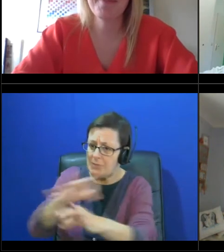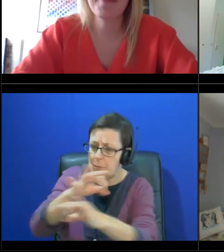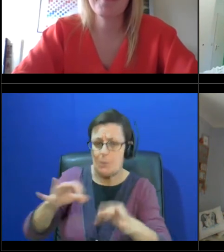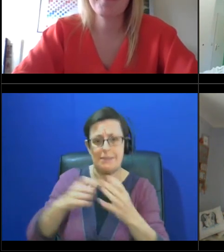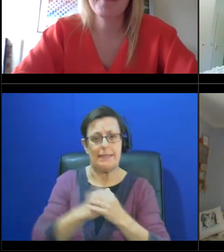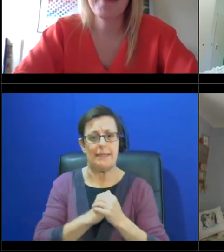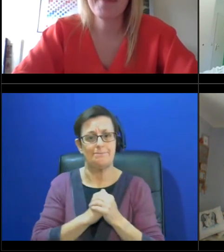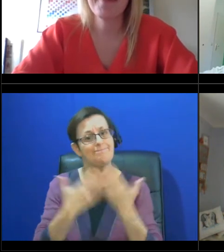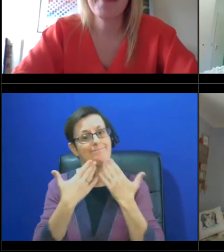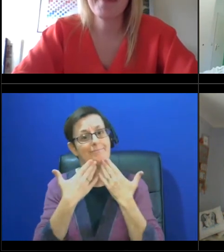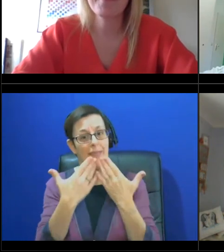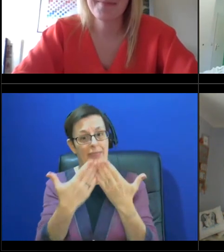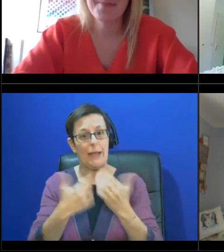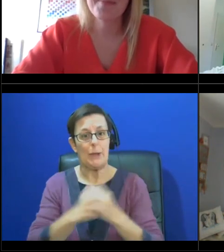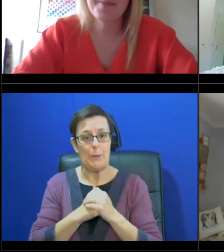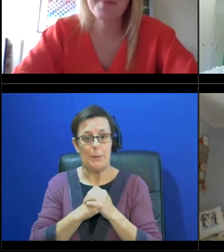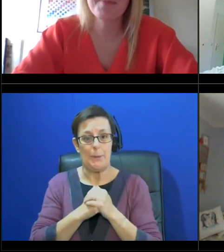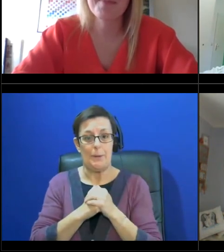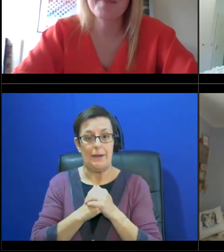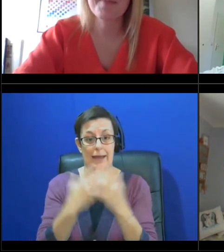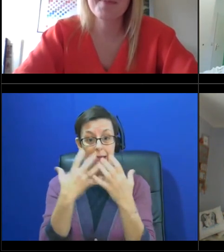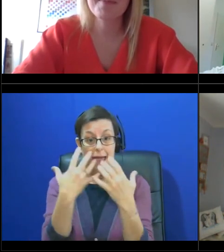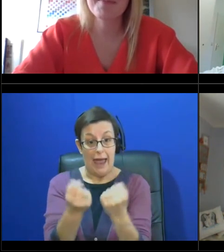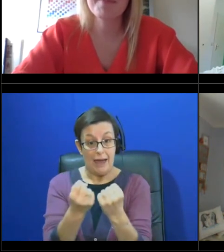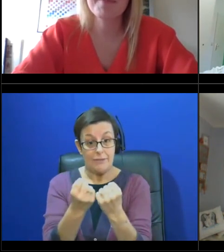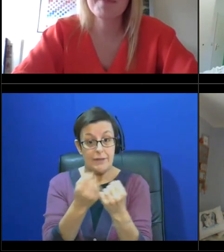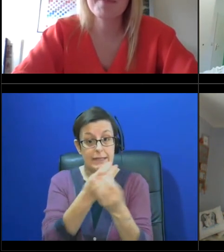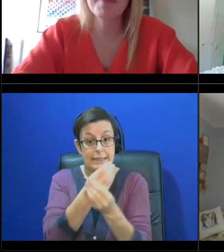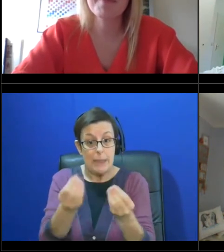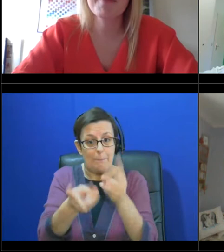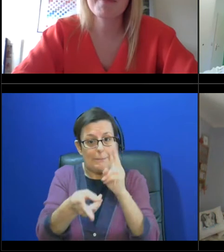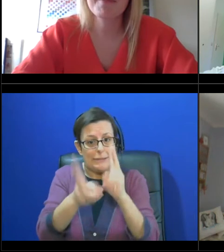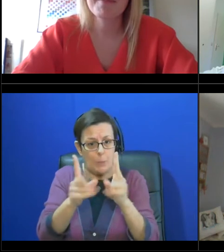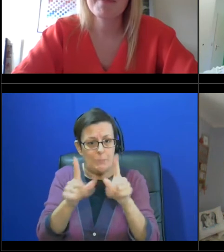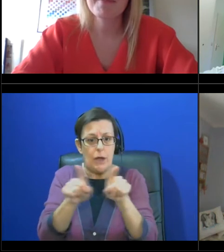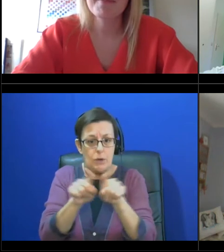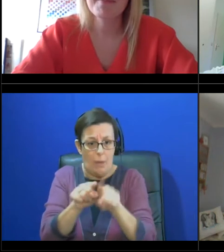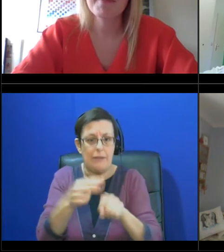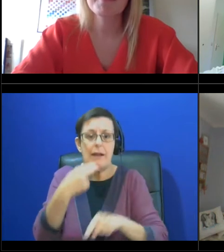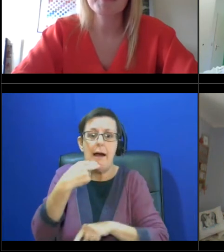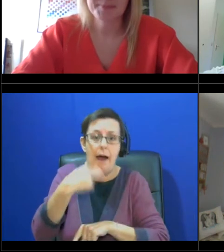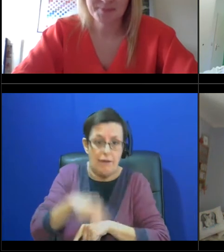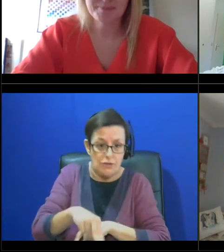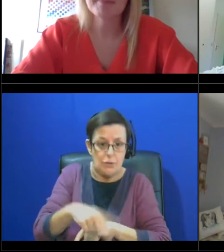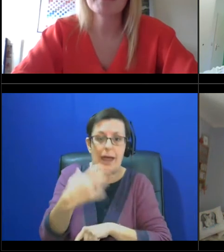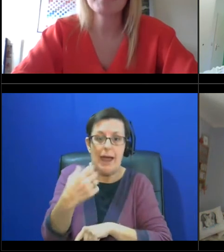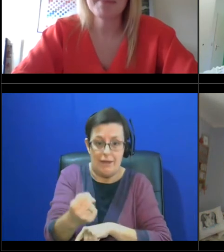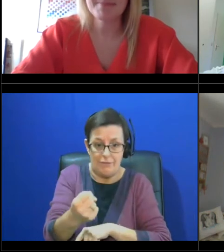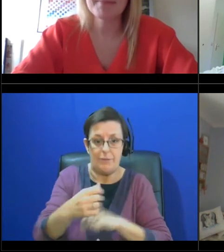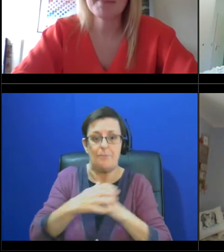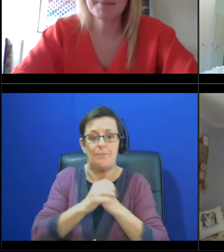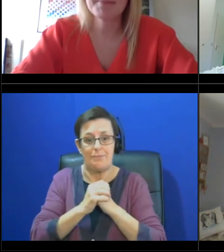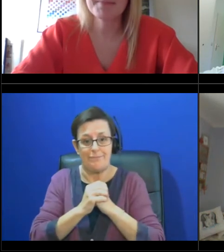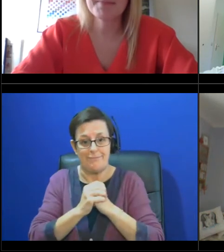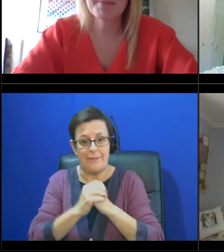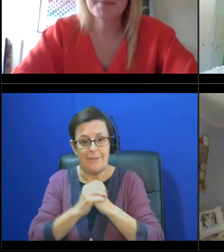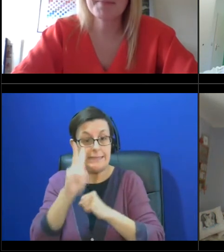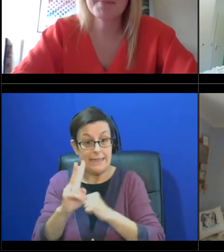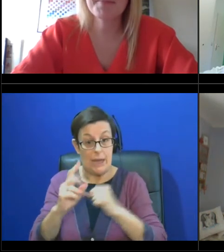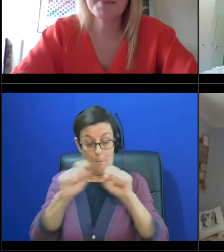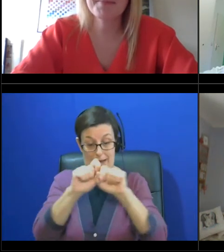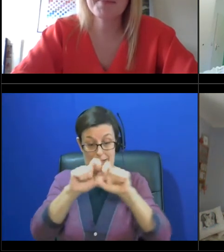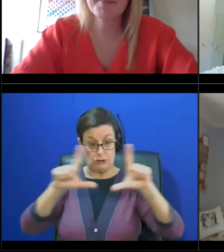Thank you, Ruth. And I think we have some interpreters with us this afternoon as well. So I see on my